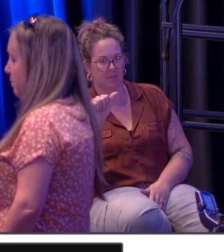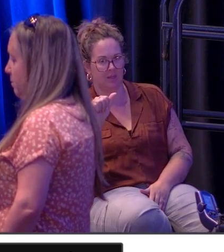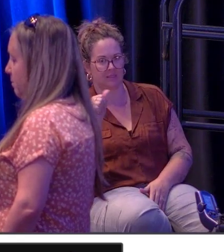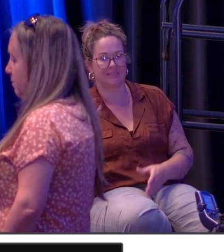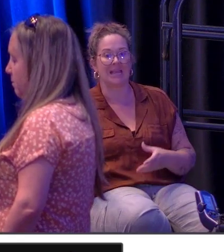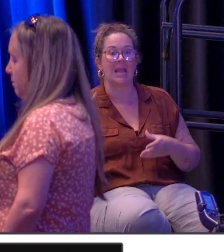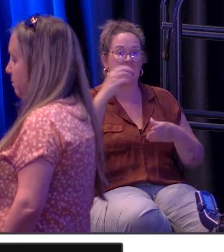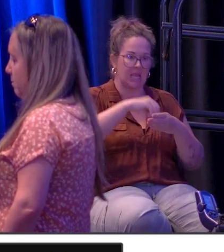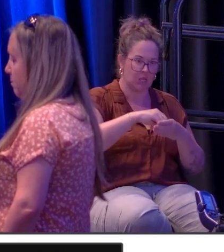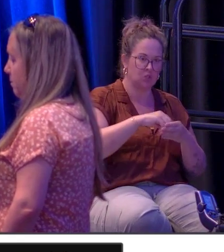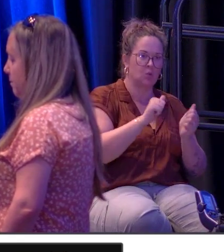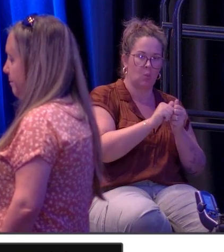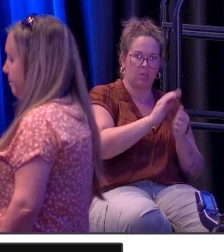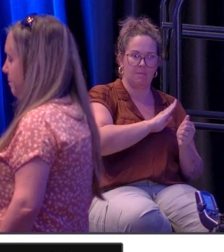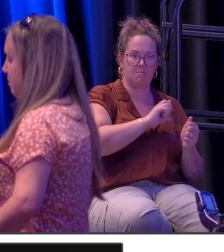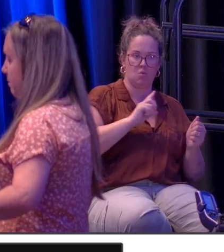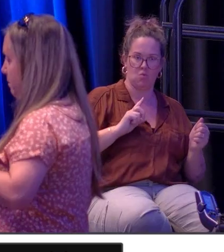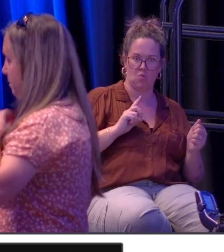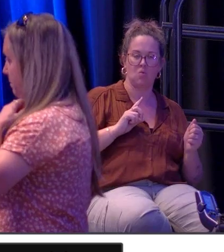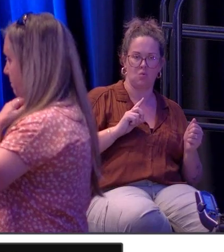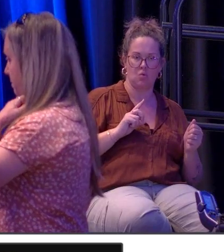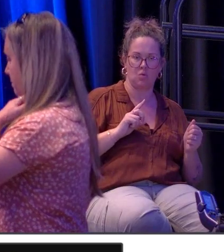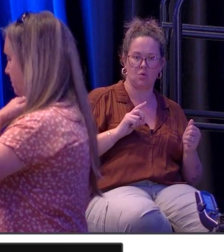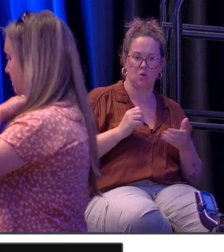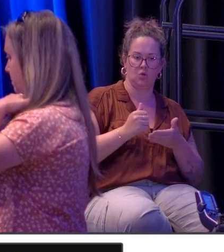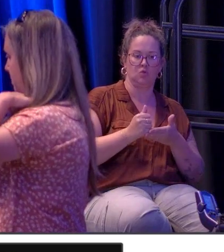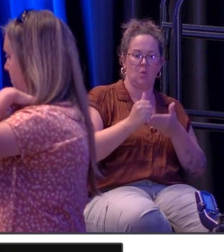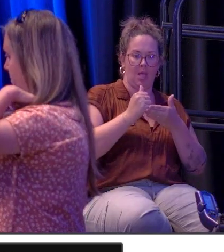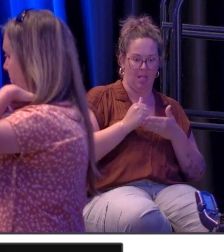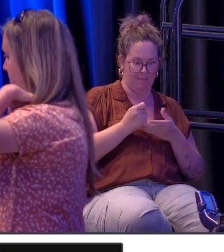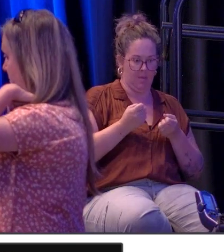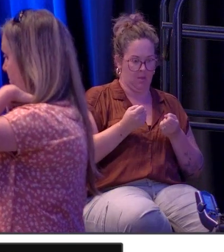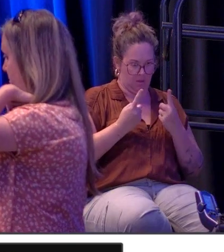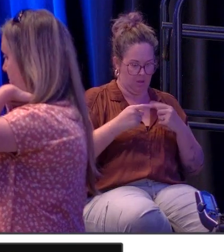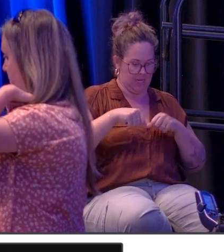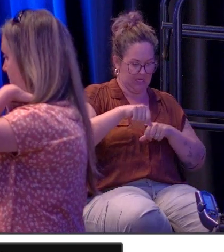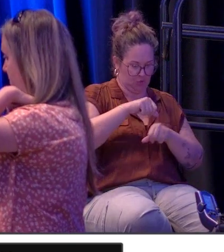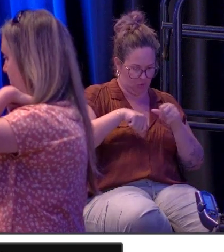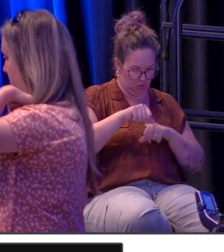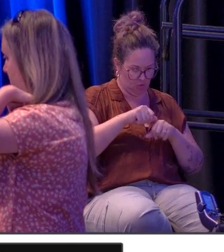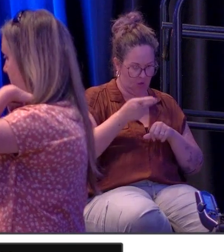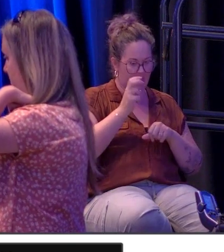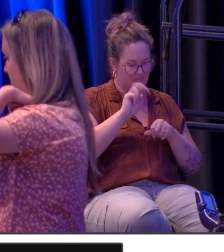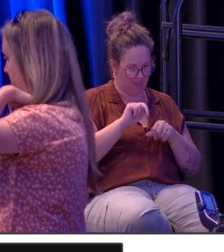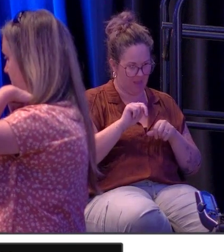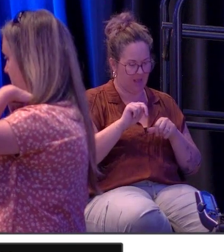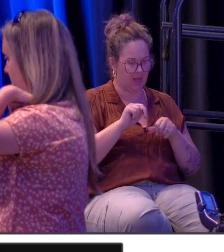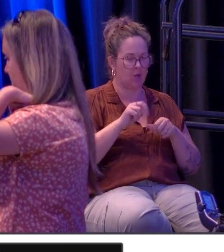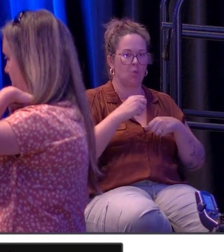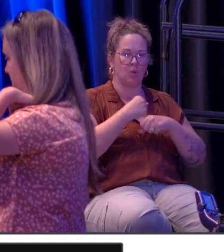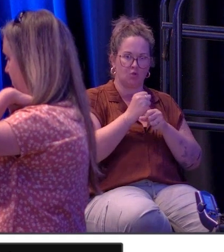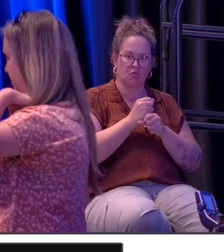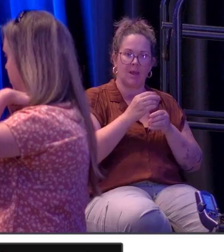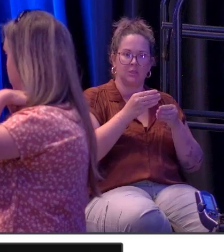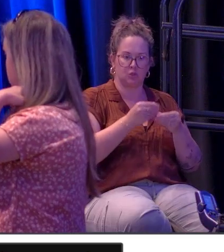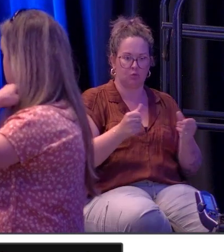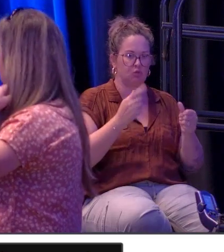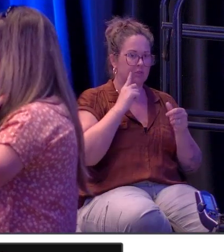with our board so that we can understand what each of us sees, and then we lead with solutions that make sense for us